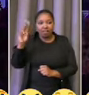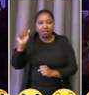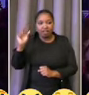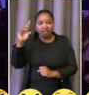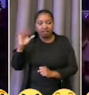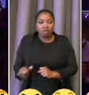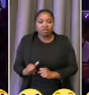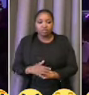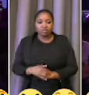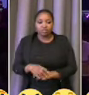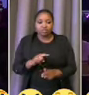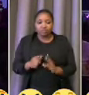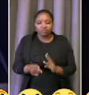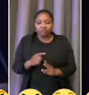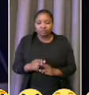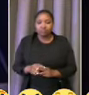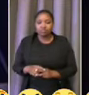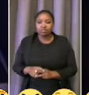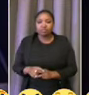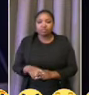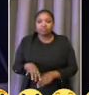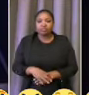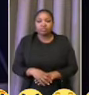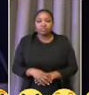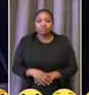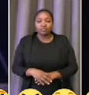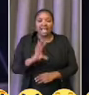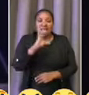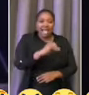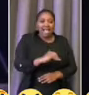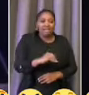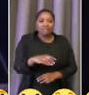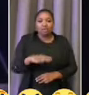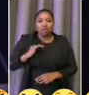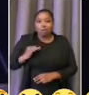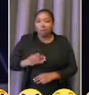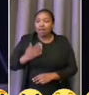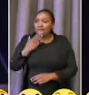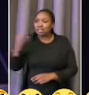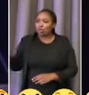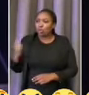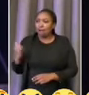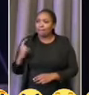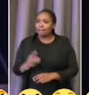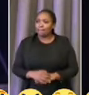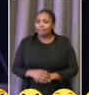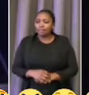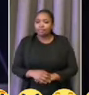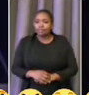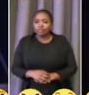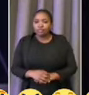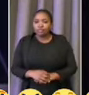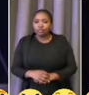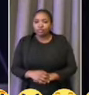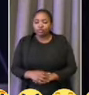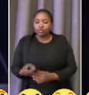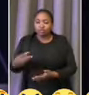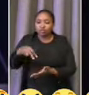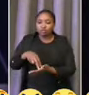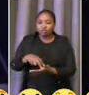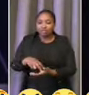I'm going to ask our winner in this category to please come up on this side. So please come up to my right.